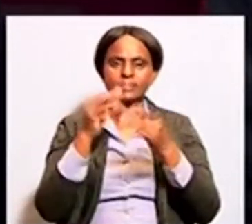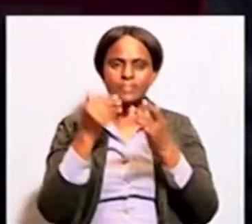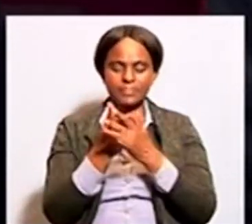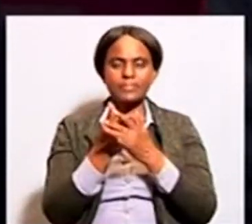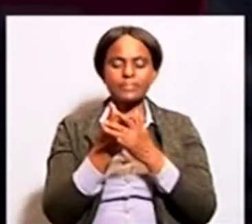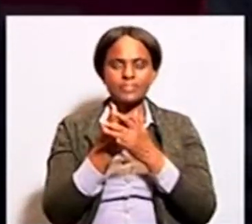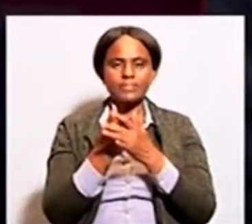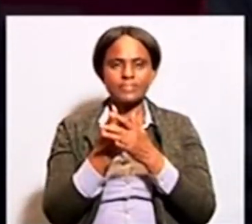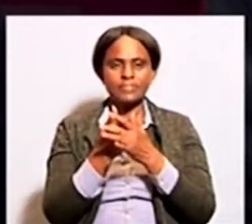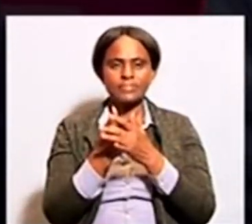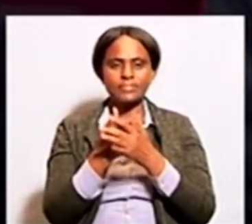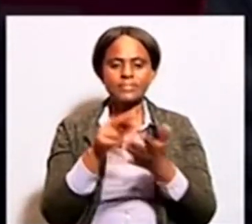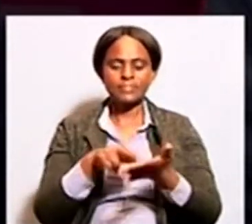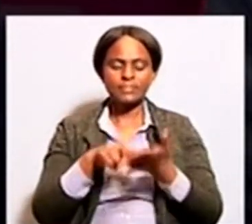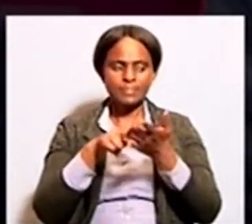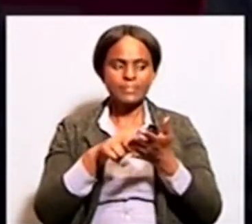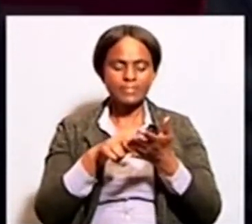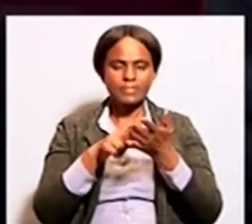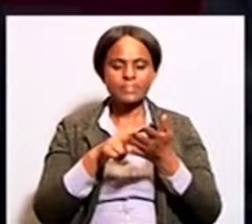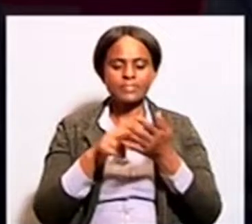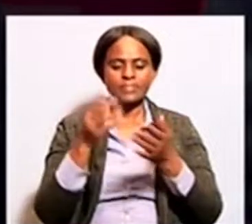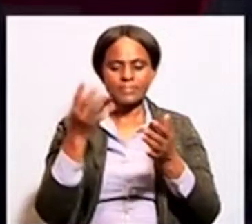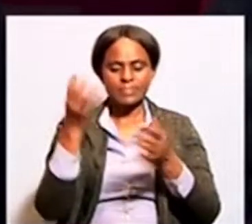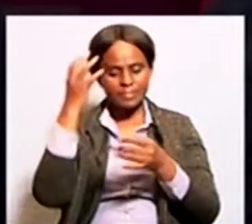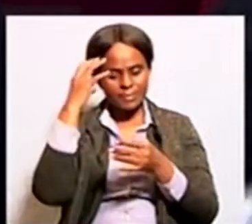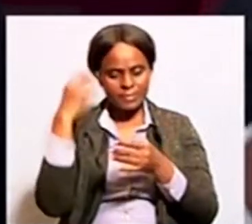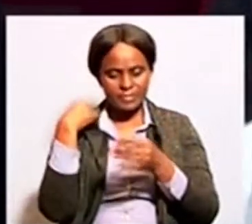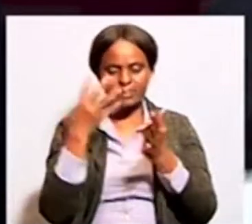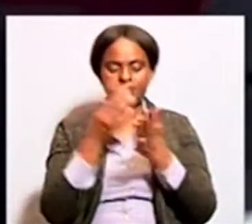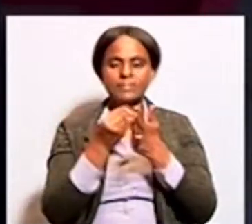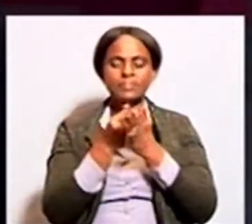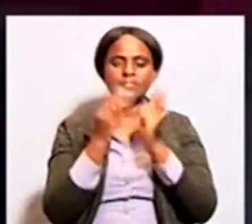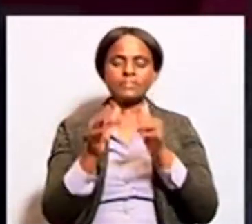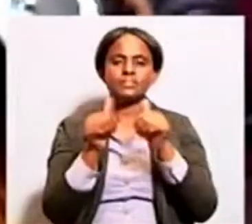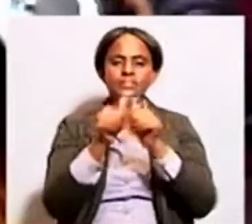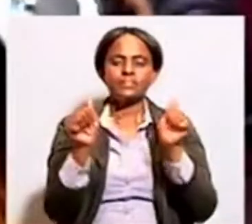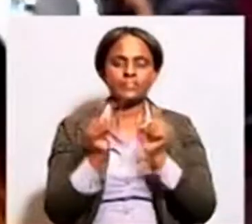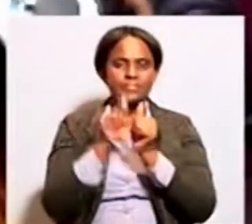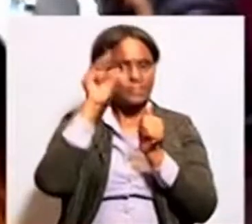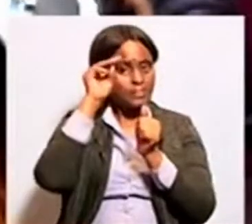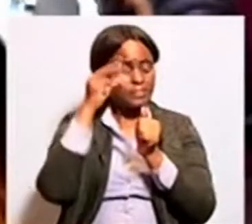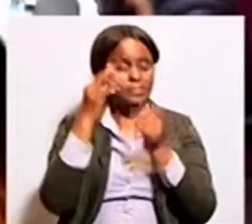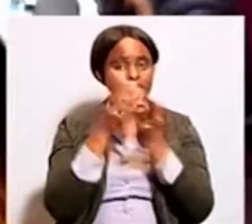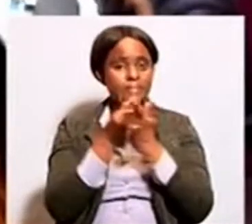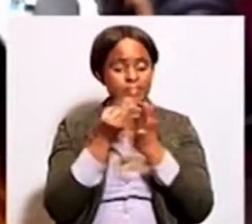Kedrick, representing the Office of the Accountant General, Ministry of Finance and National Planning. Thank you.